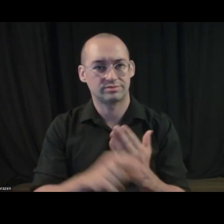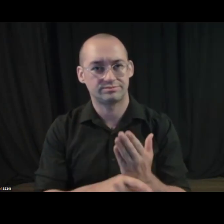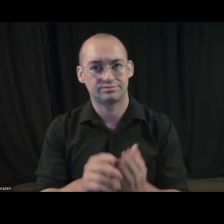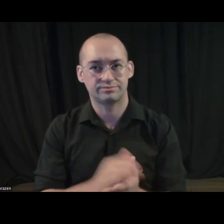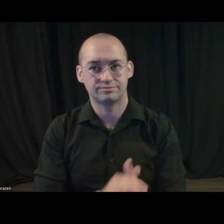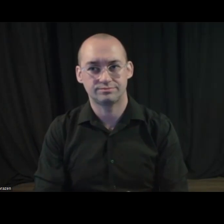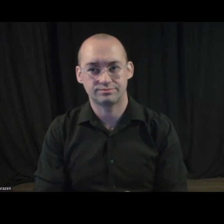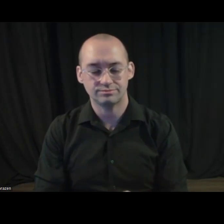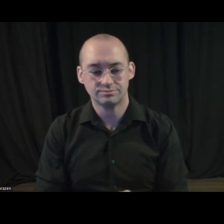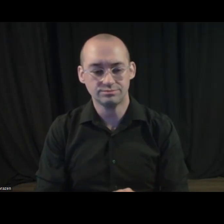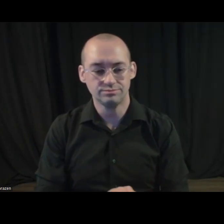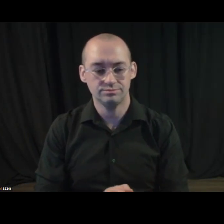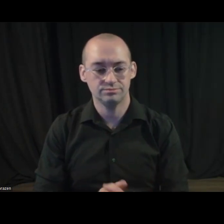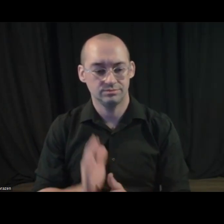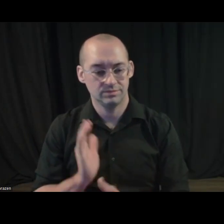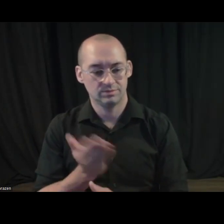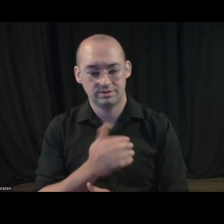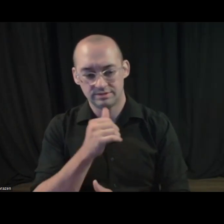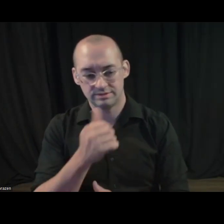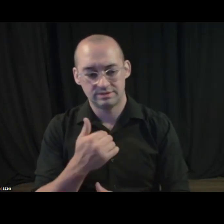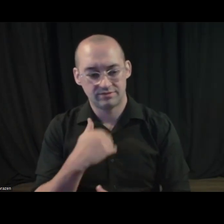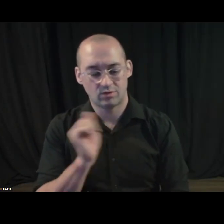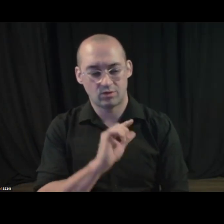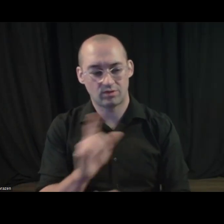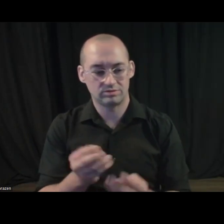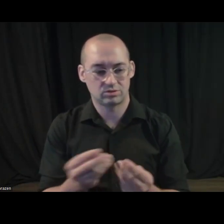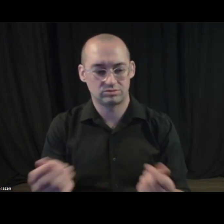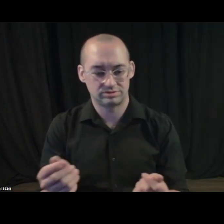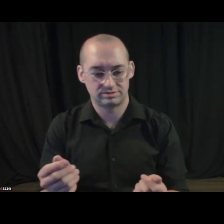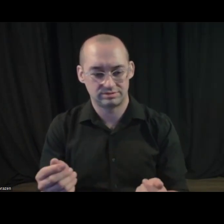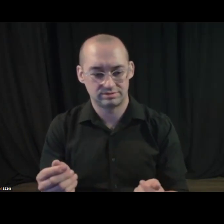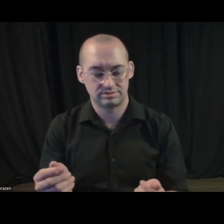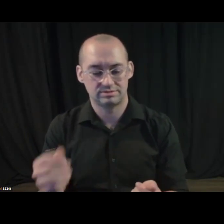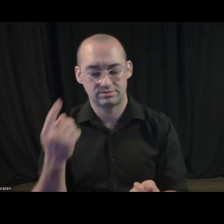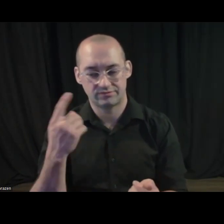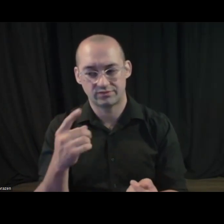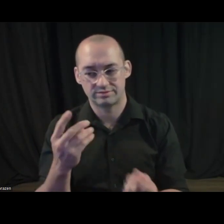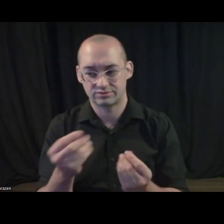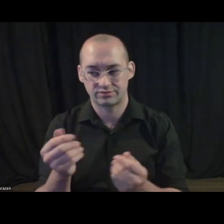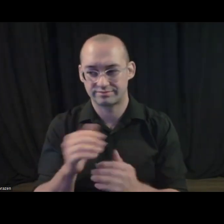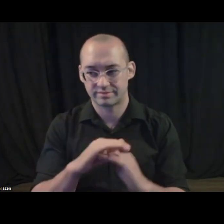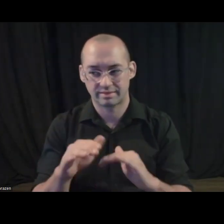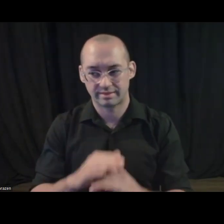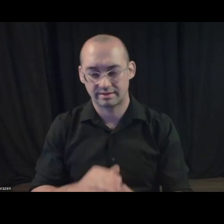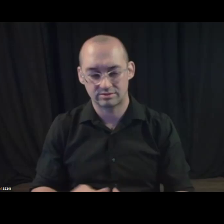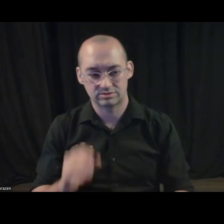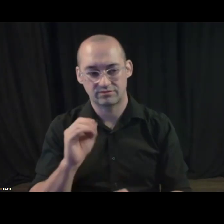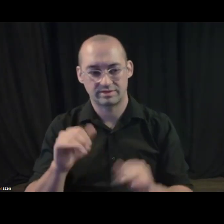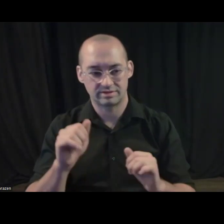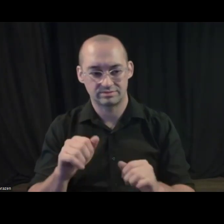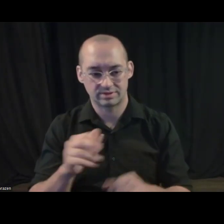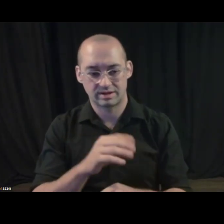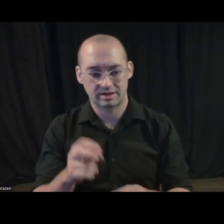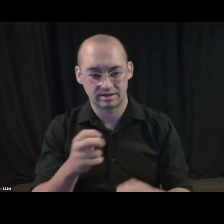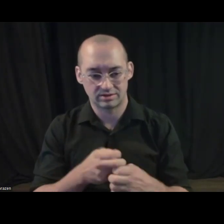So we don't have all the solutions have solved these kind of layers of eligibility and the difficulty